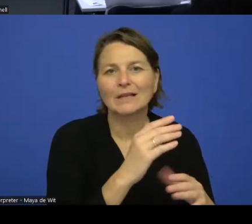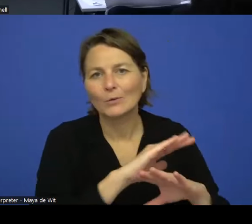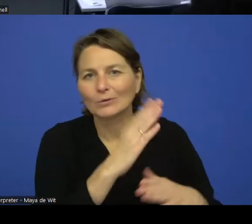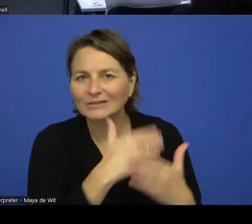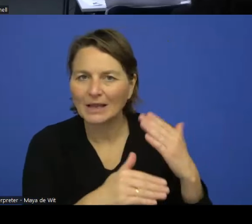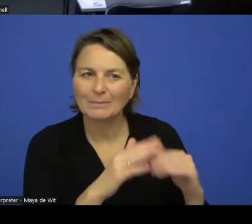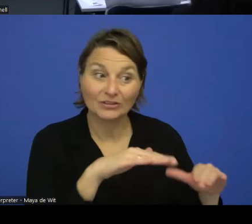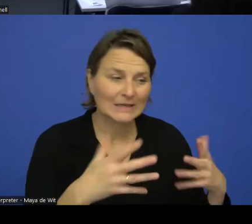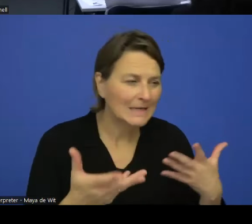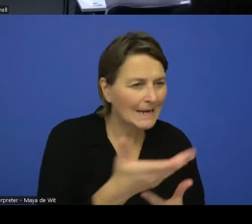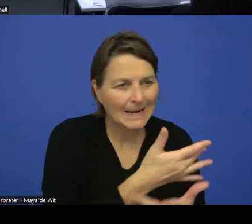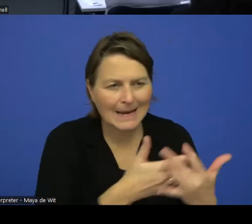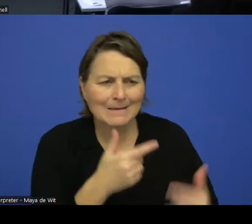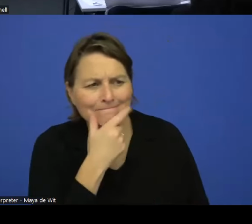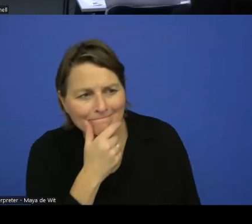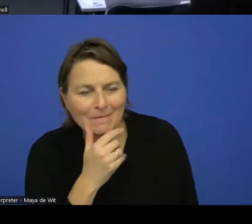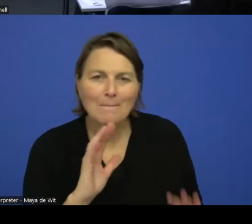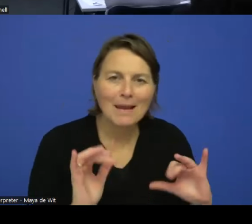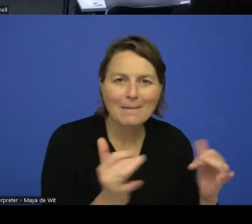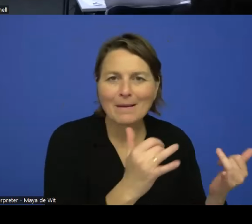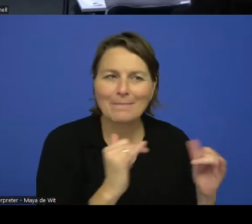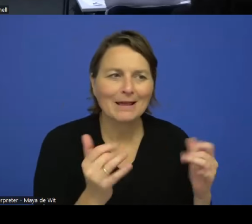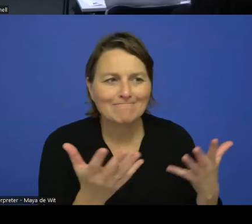play, and rather than just